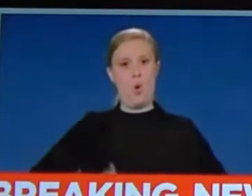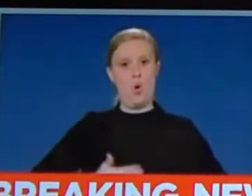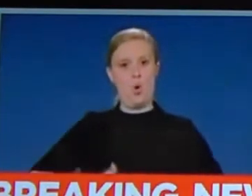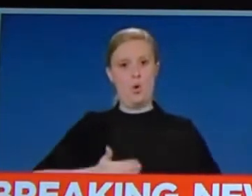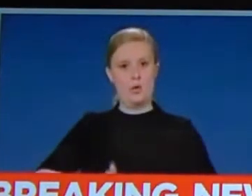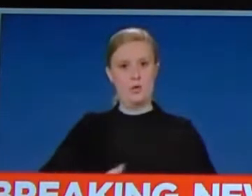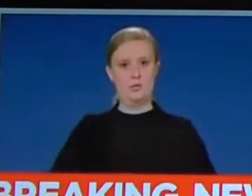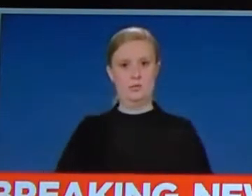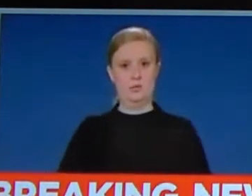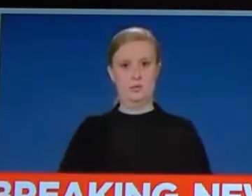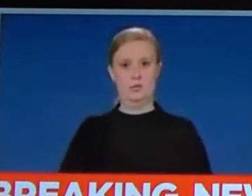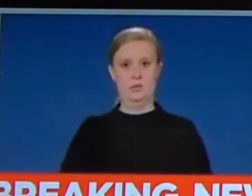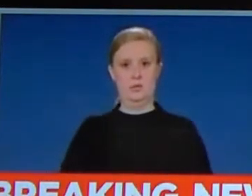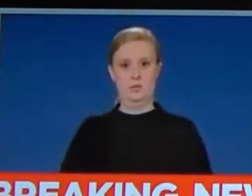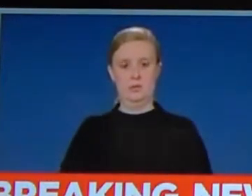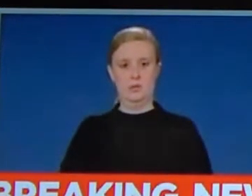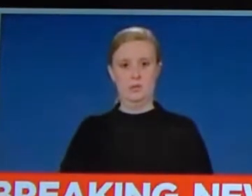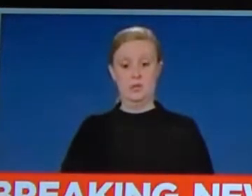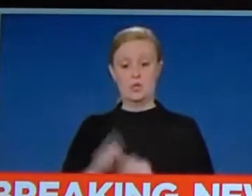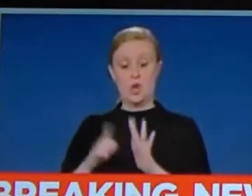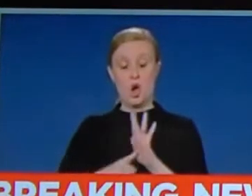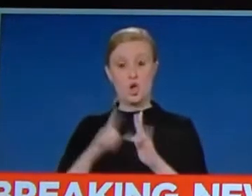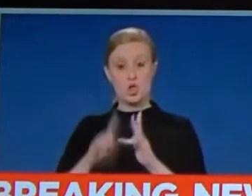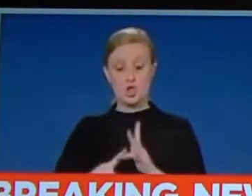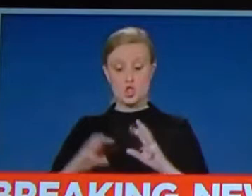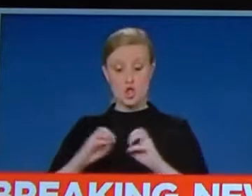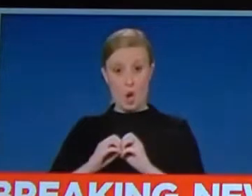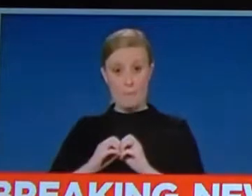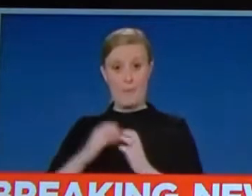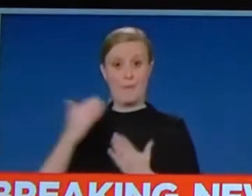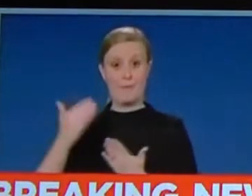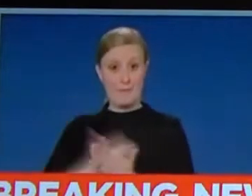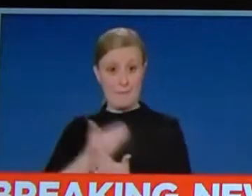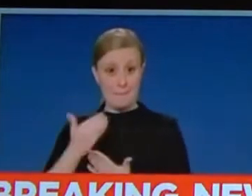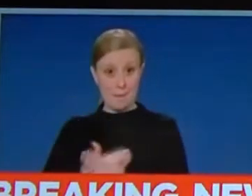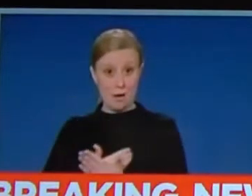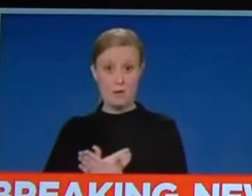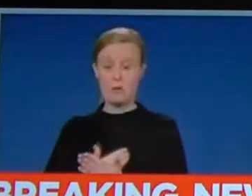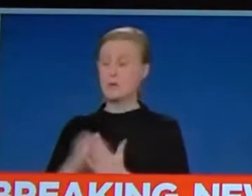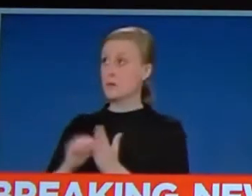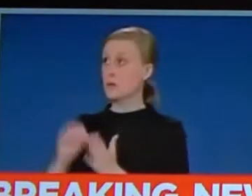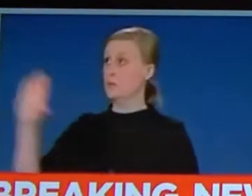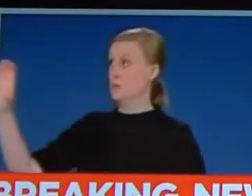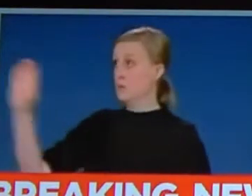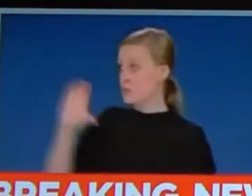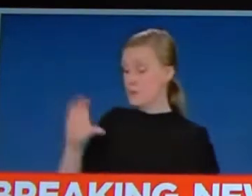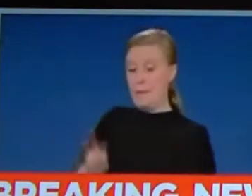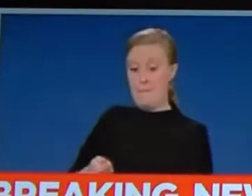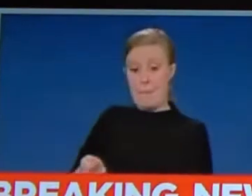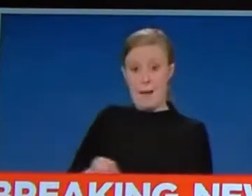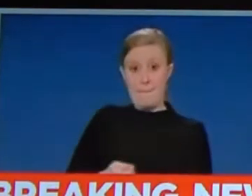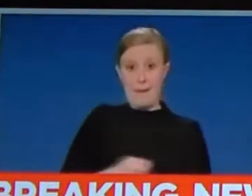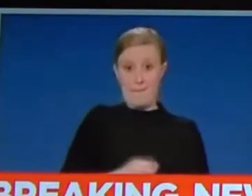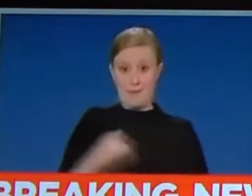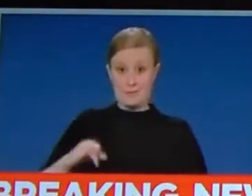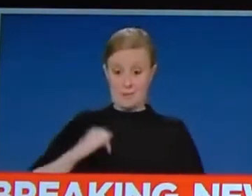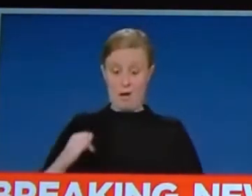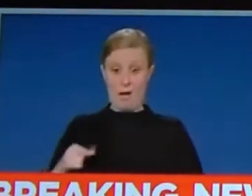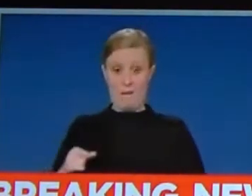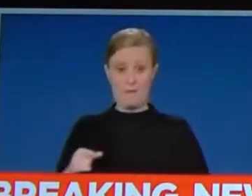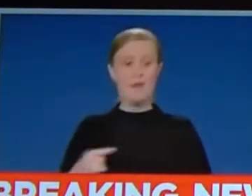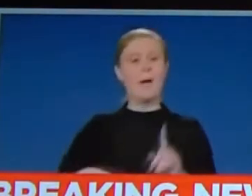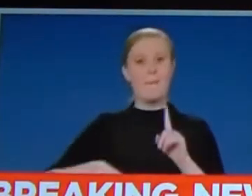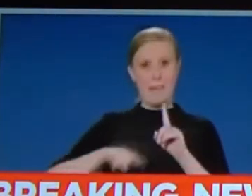JobKeeper, we are helping support the sector to the tune of over $1 billion. With